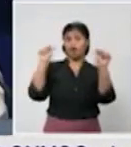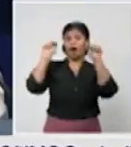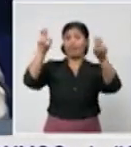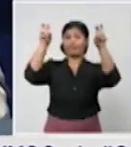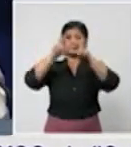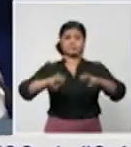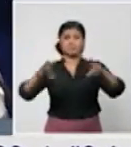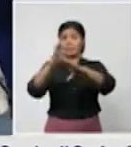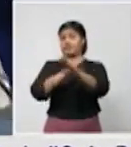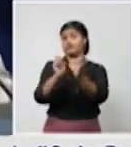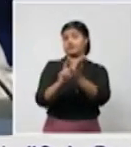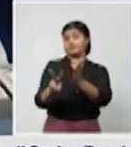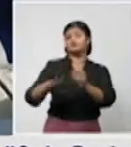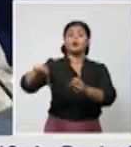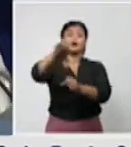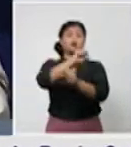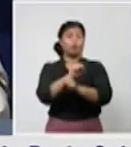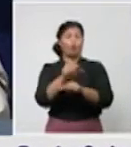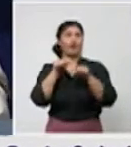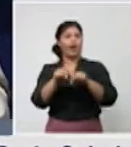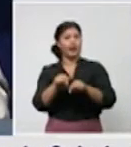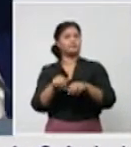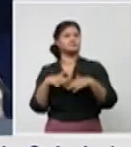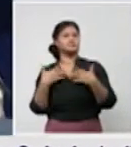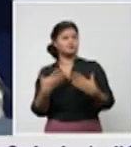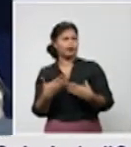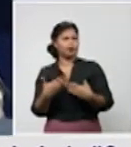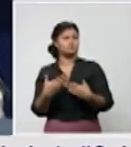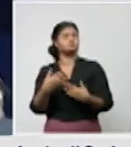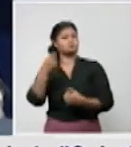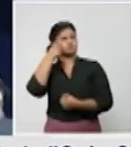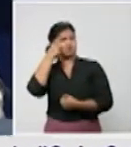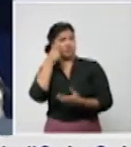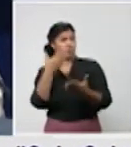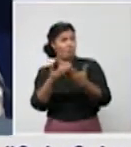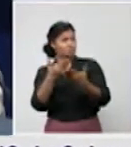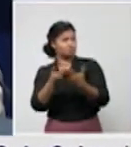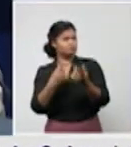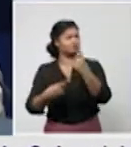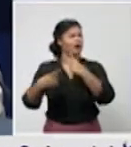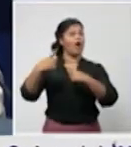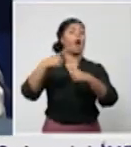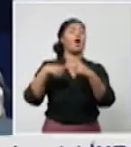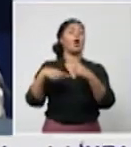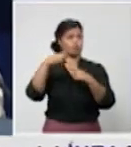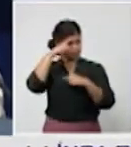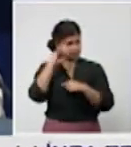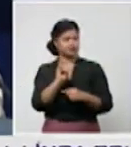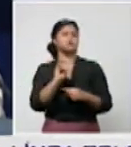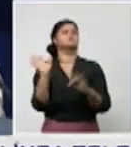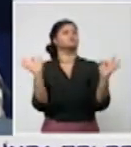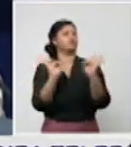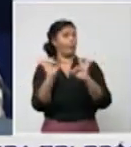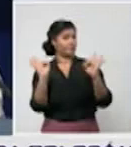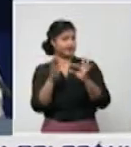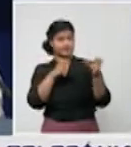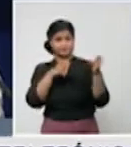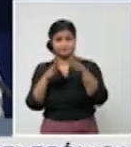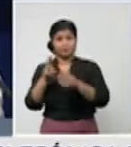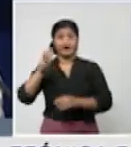this way a high-risk group for COVID-19. However, most of the time we didn't know they were positive until the test confirmed